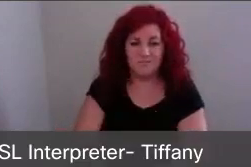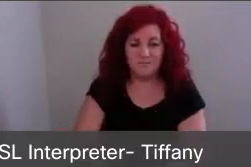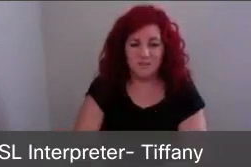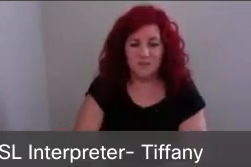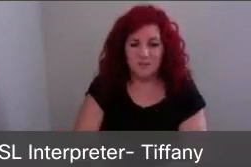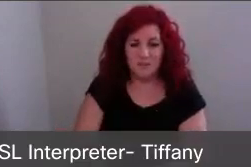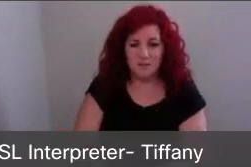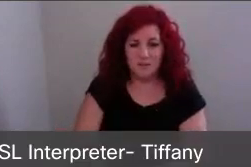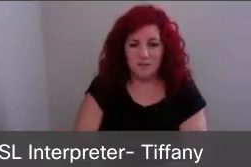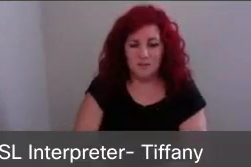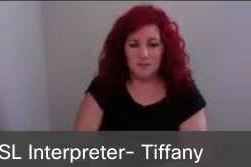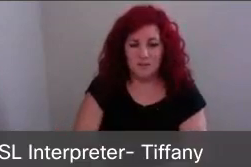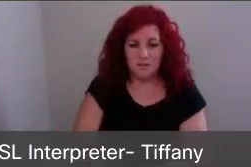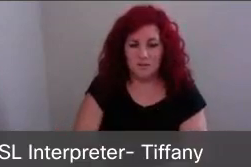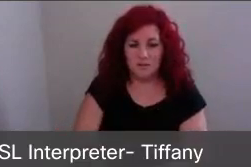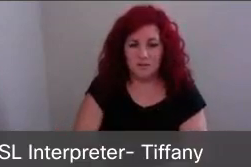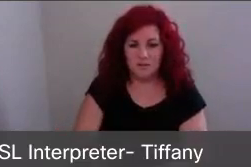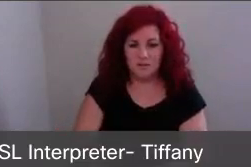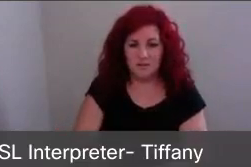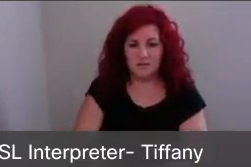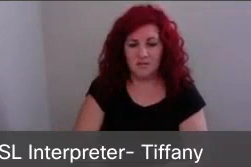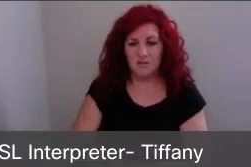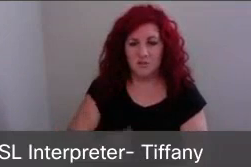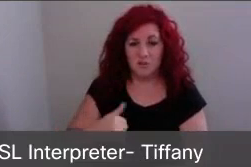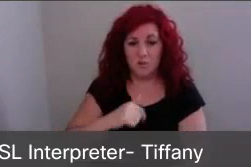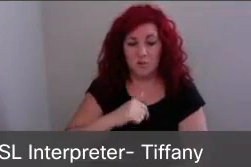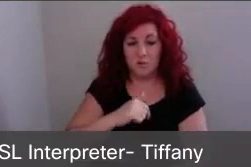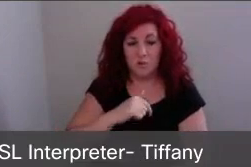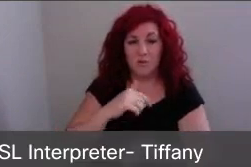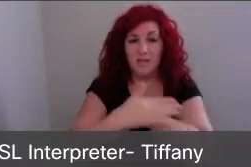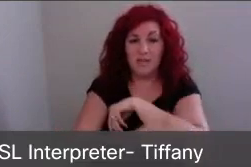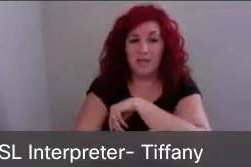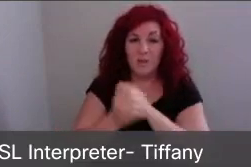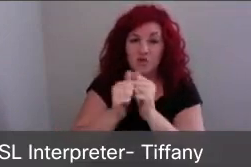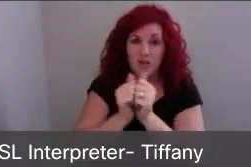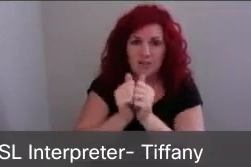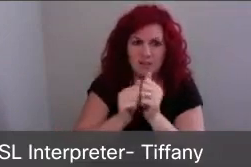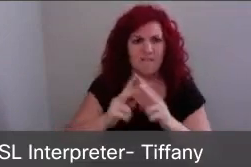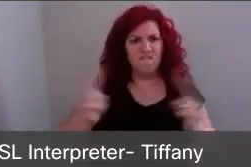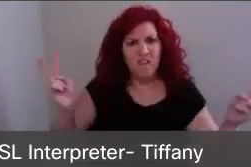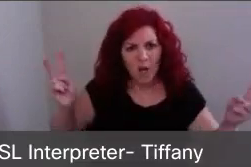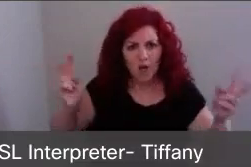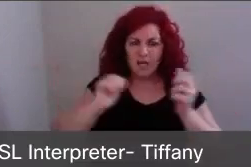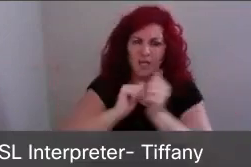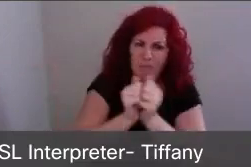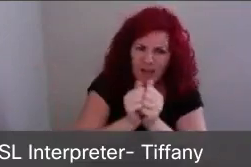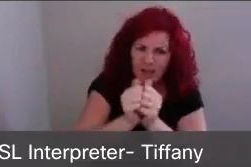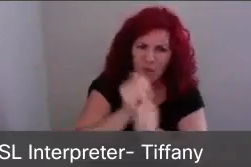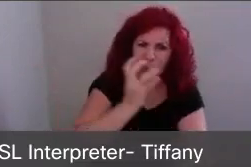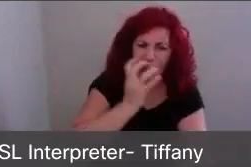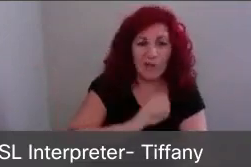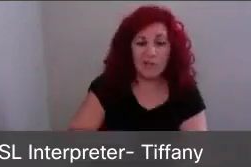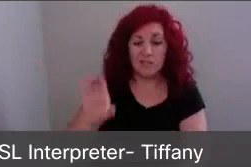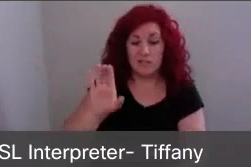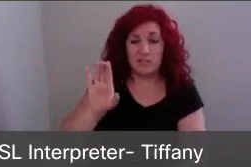Our races are, at least for county races, they are competitive. And from the CD1, Mrs.